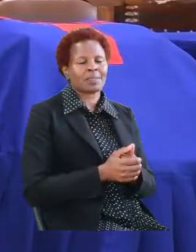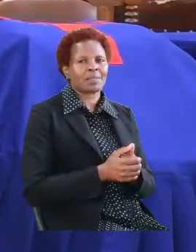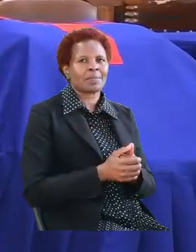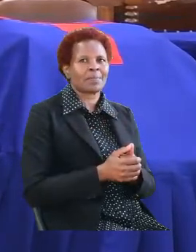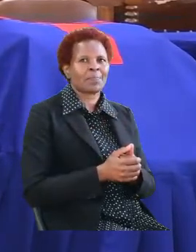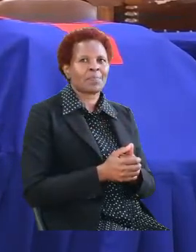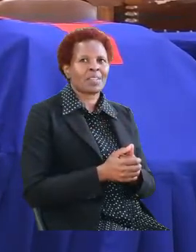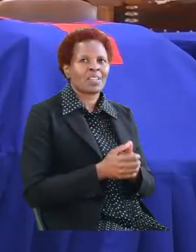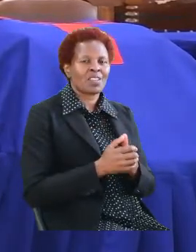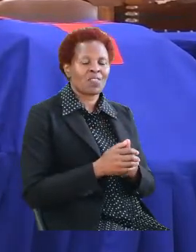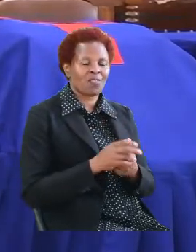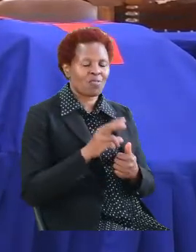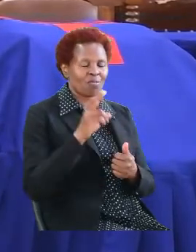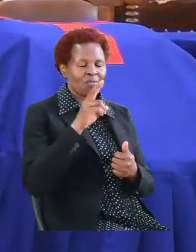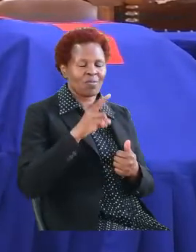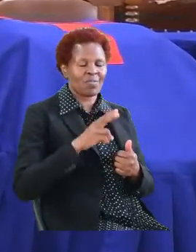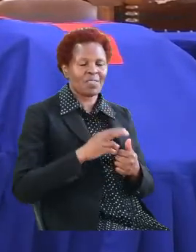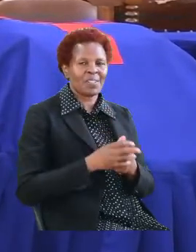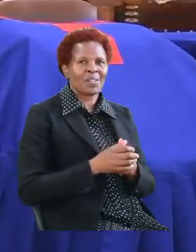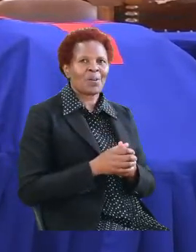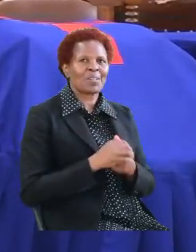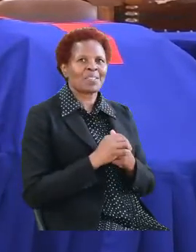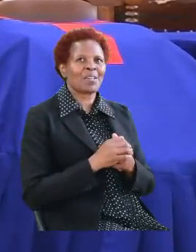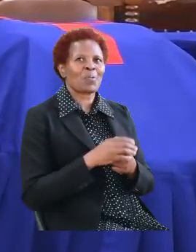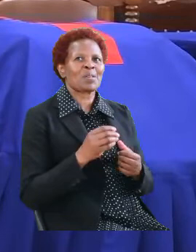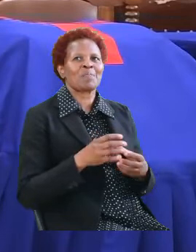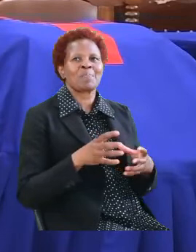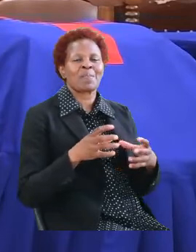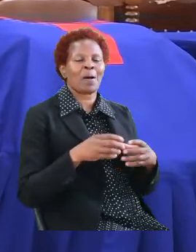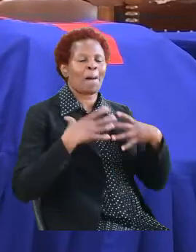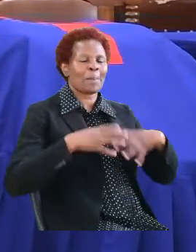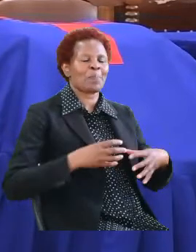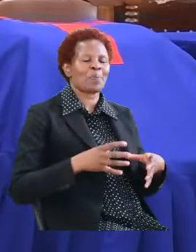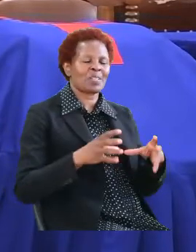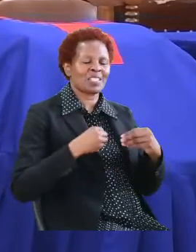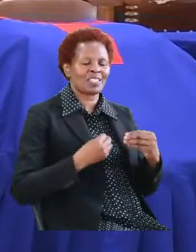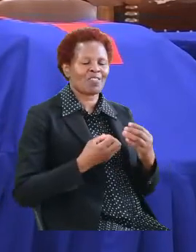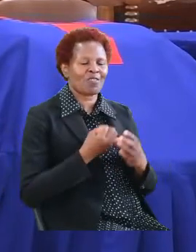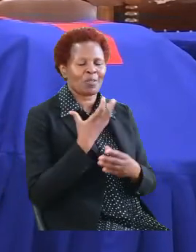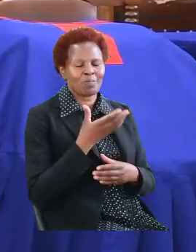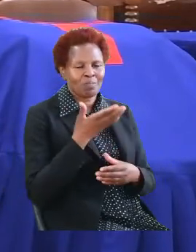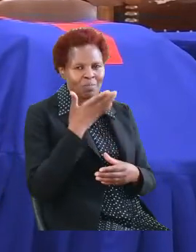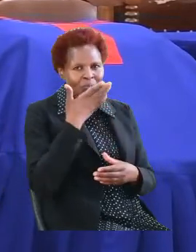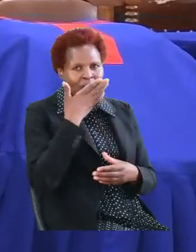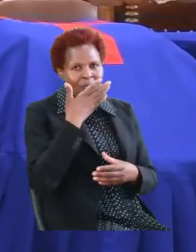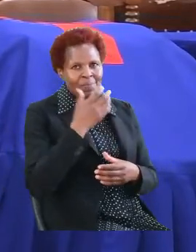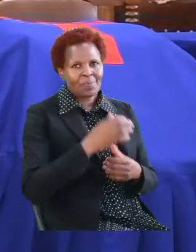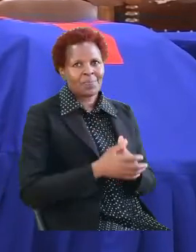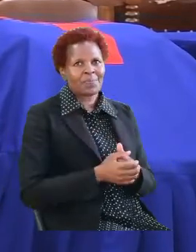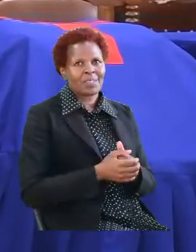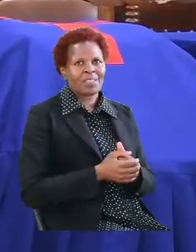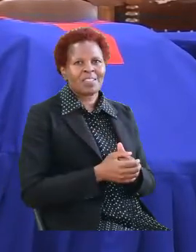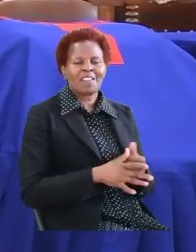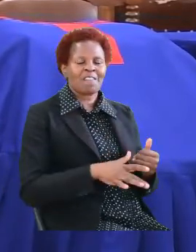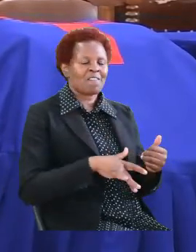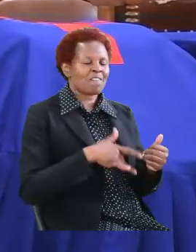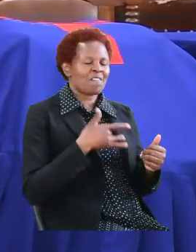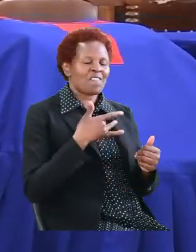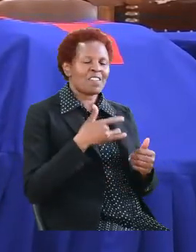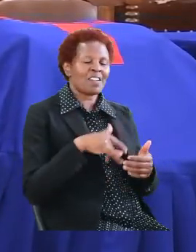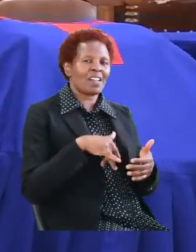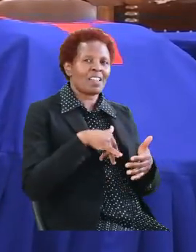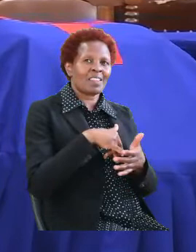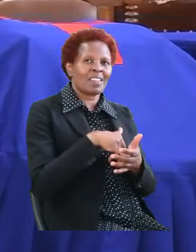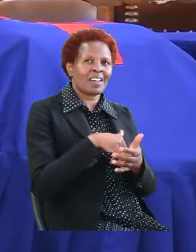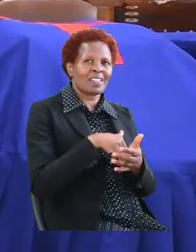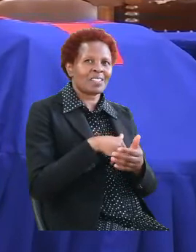and if you observe during Valentine, when people are given flowers, they always smell at them. You know, they want to feel